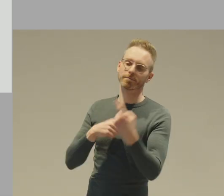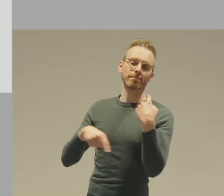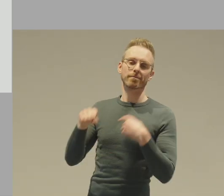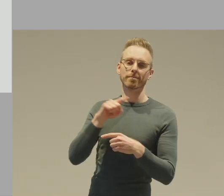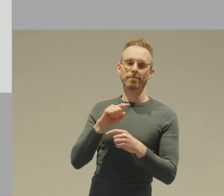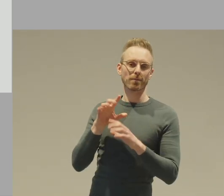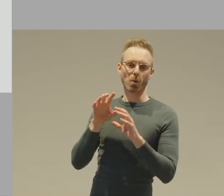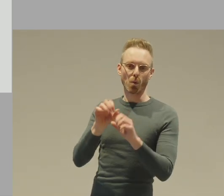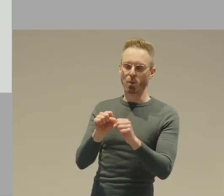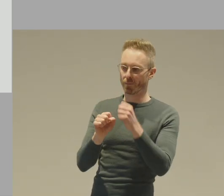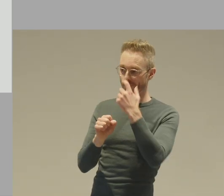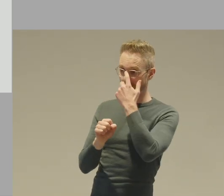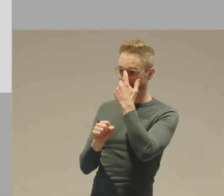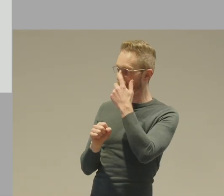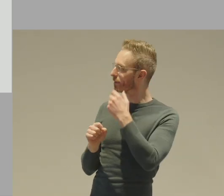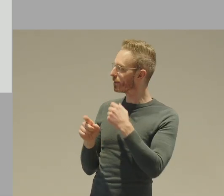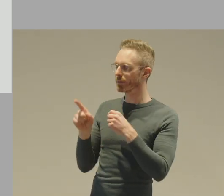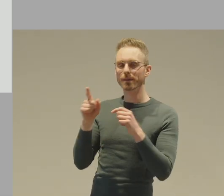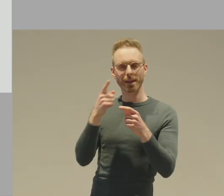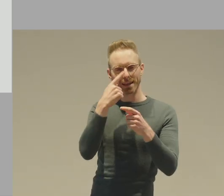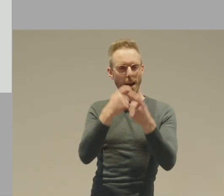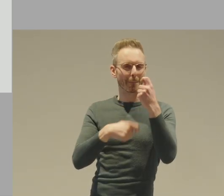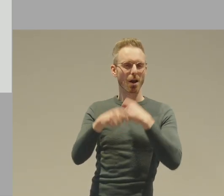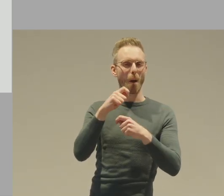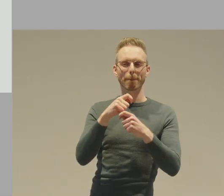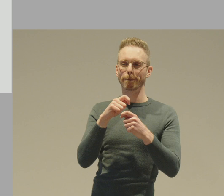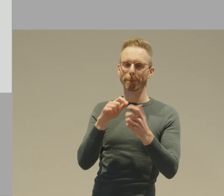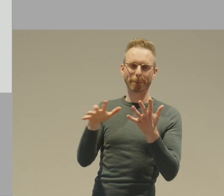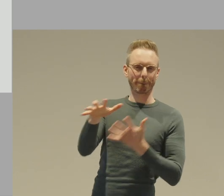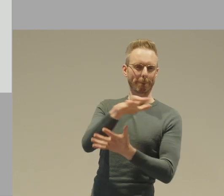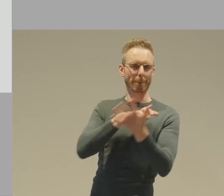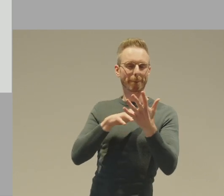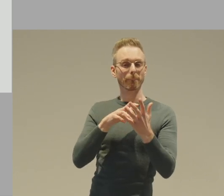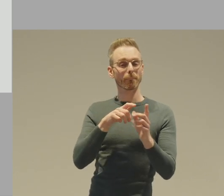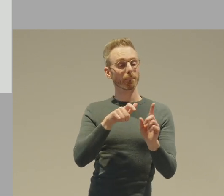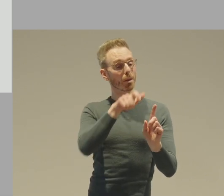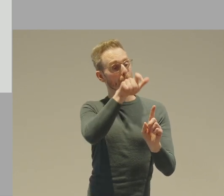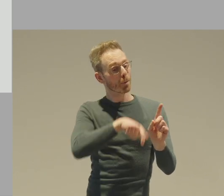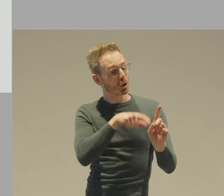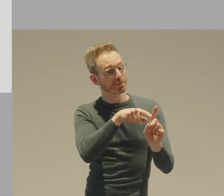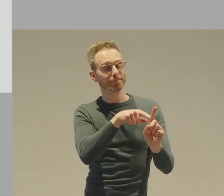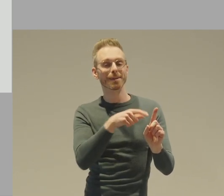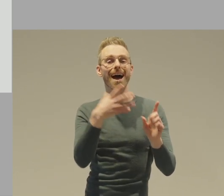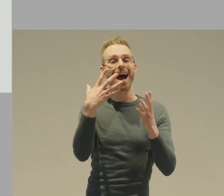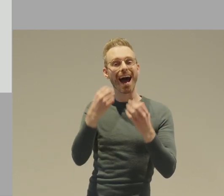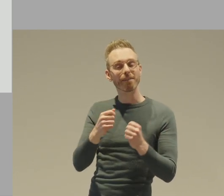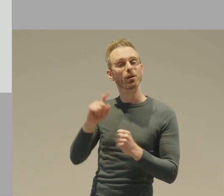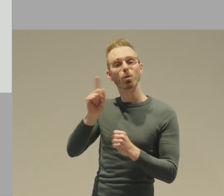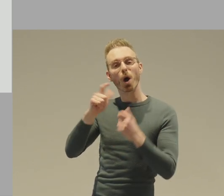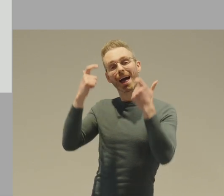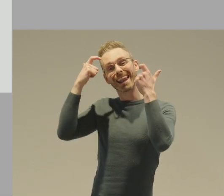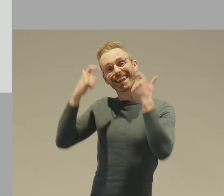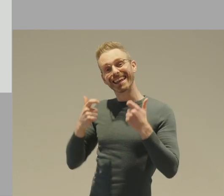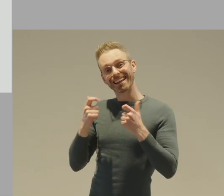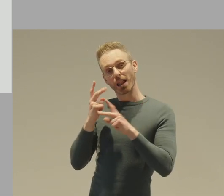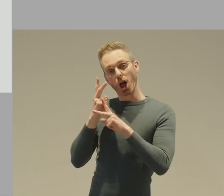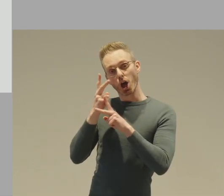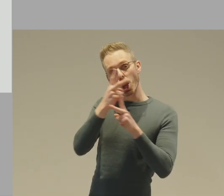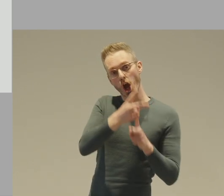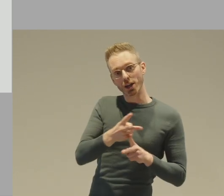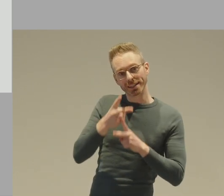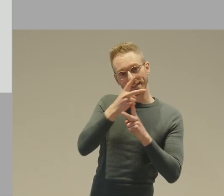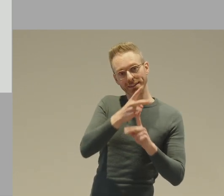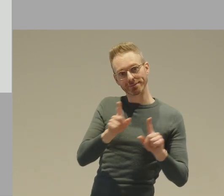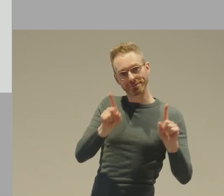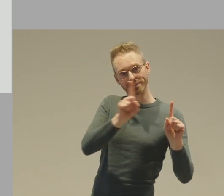sorry. So this is where it can get tricky. If somebody has a legal guardian, some Access to Work advisors might say that you can't